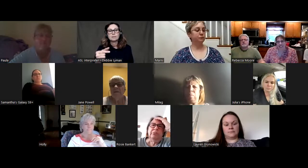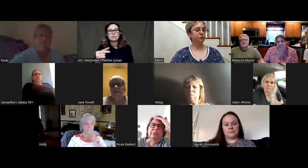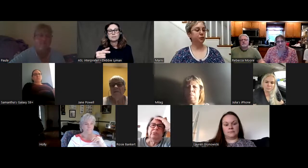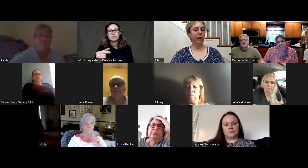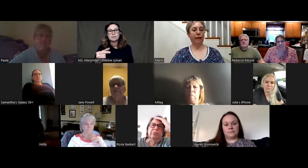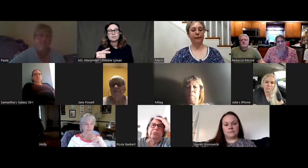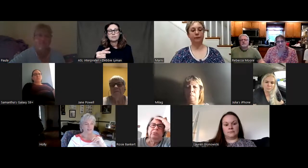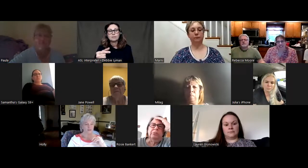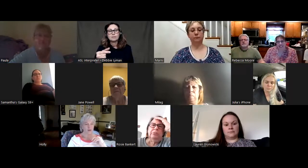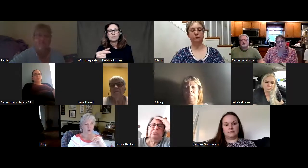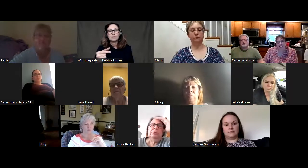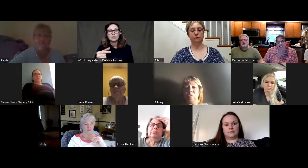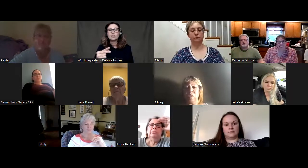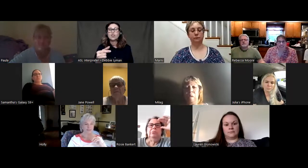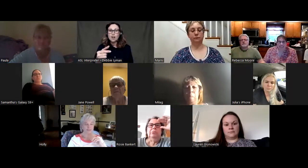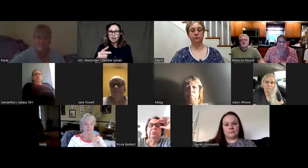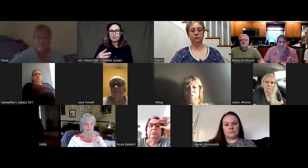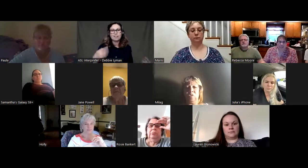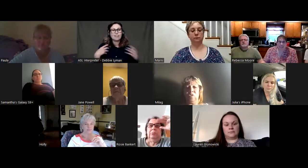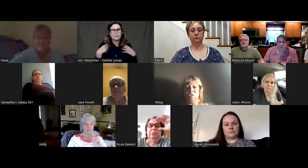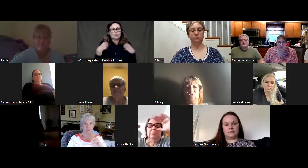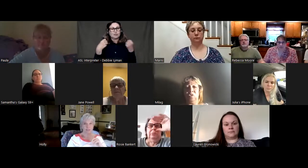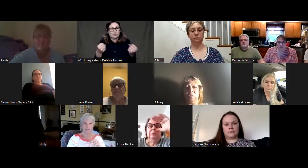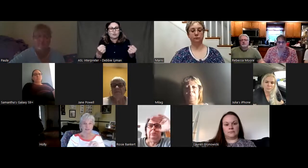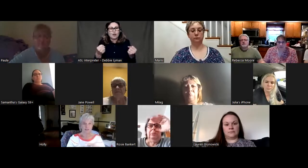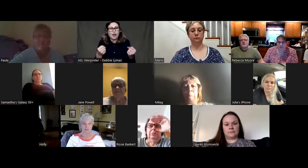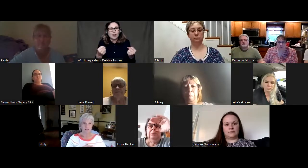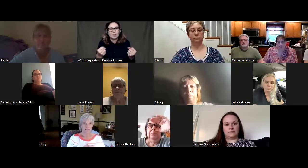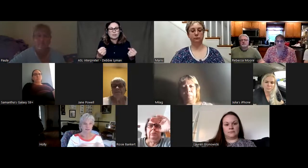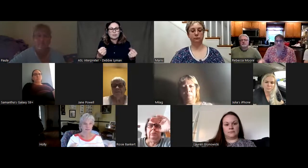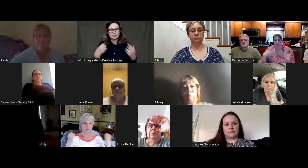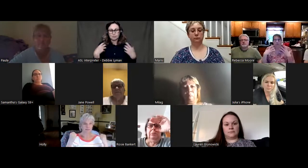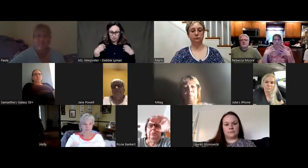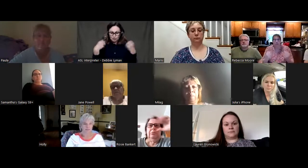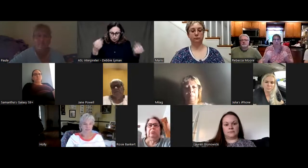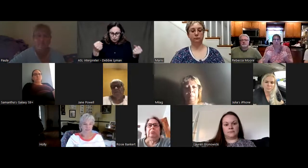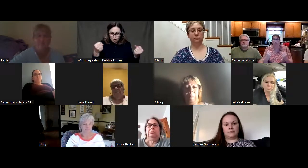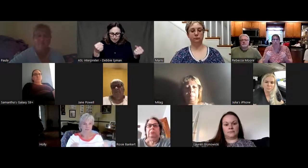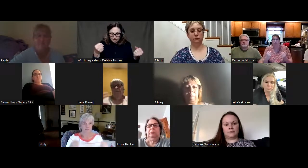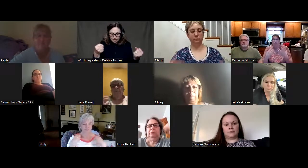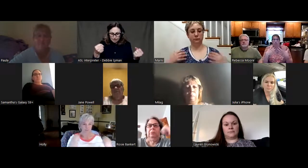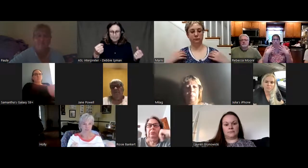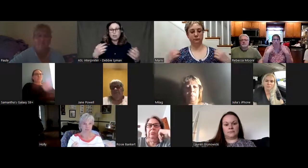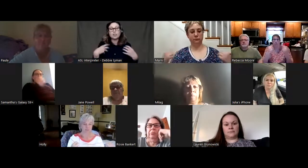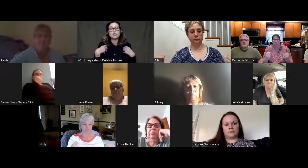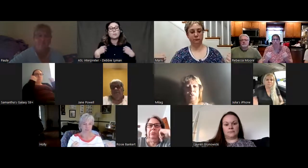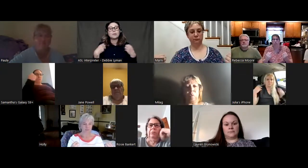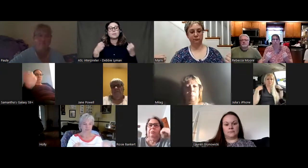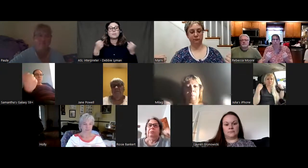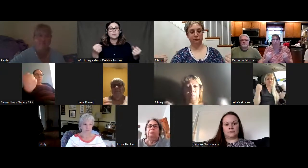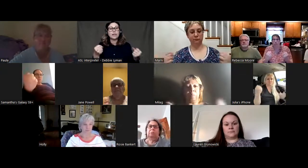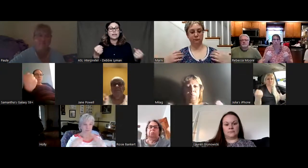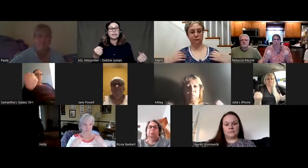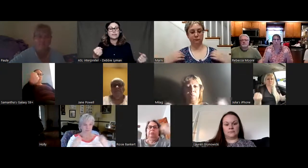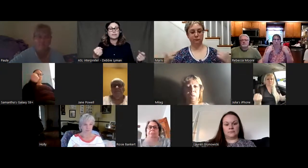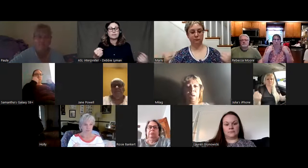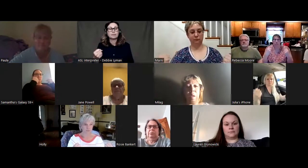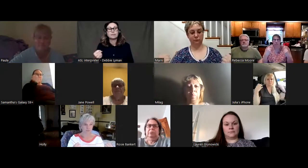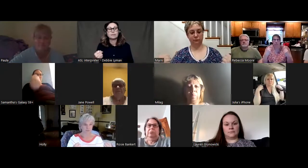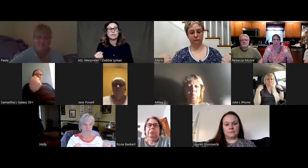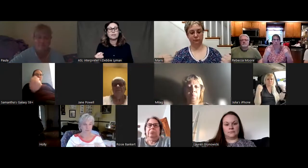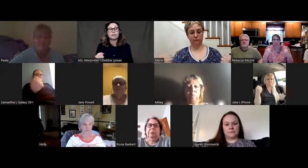Mm. Strong. Strong. Good. Strong. Strong. Can also be